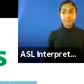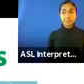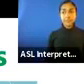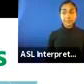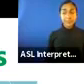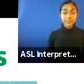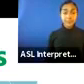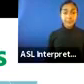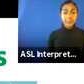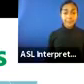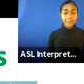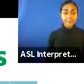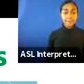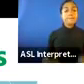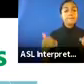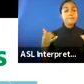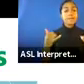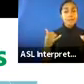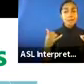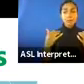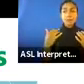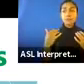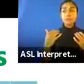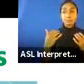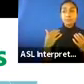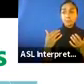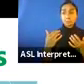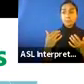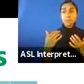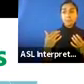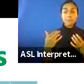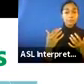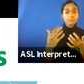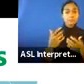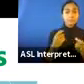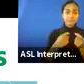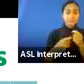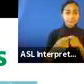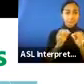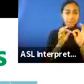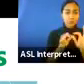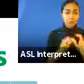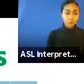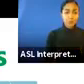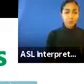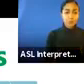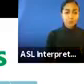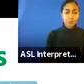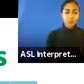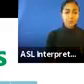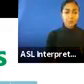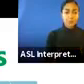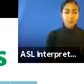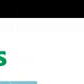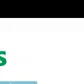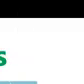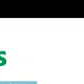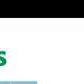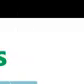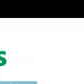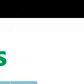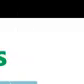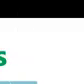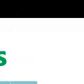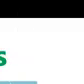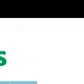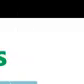Okay, we're going to take a couple moments now to talk about a couple of specific aspects of the